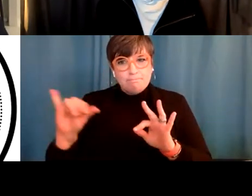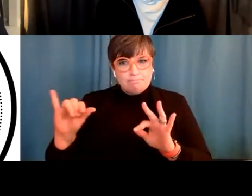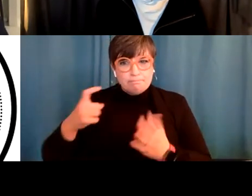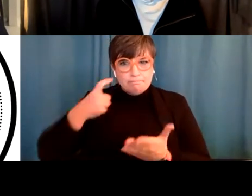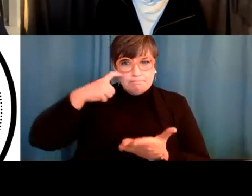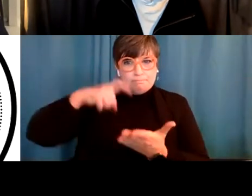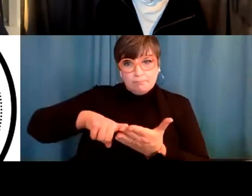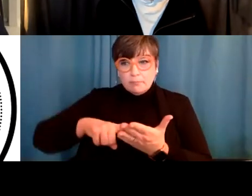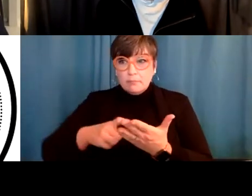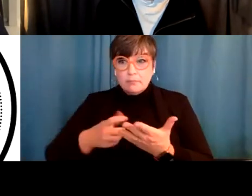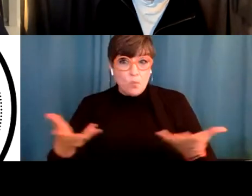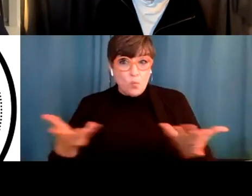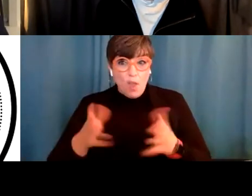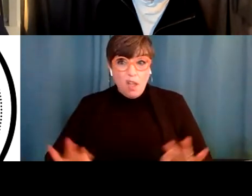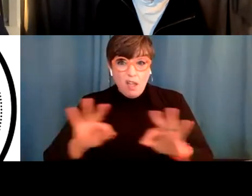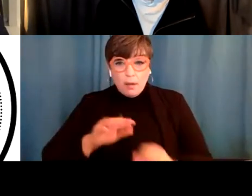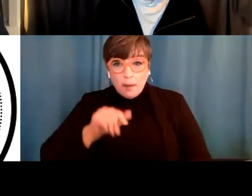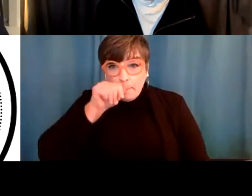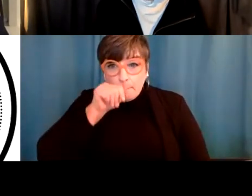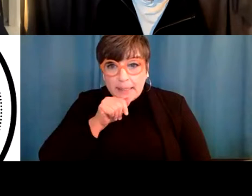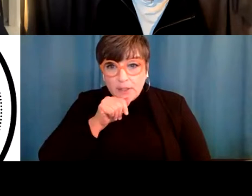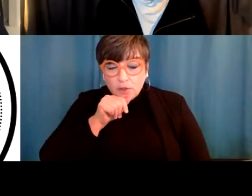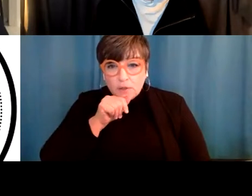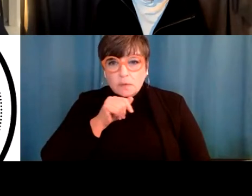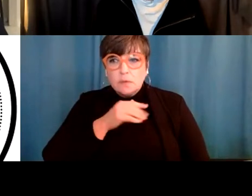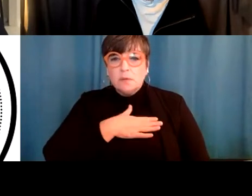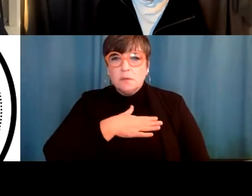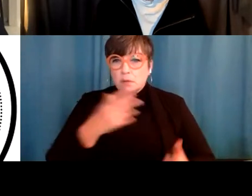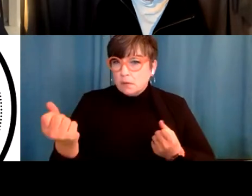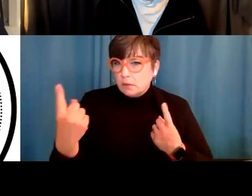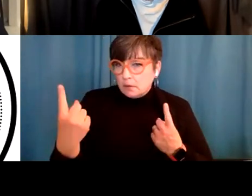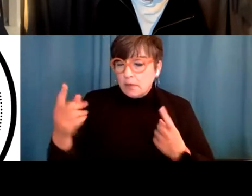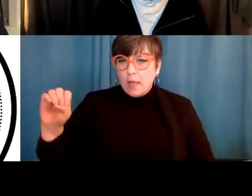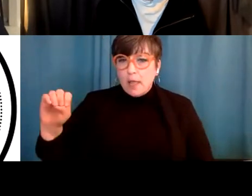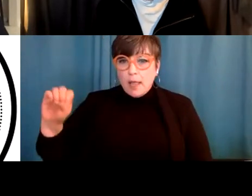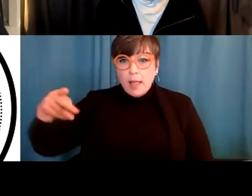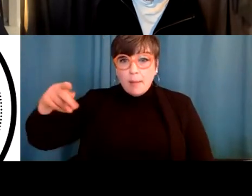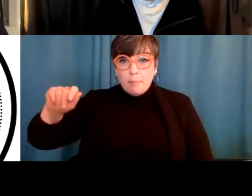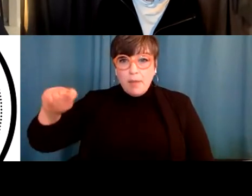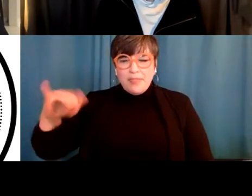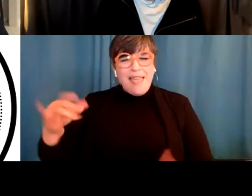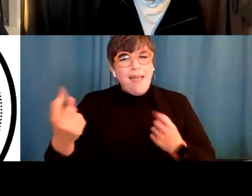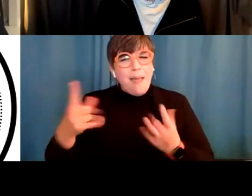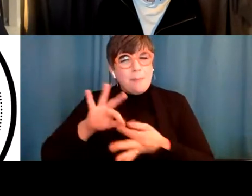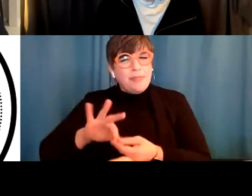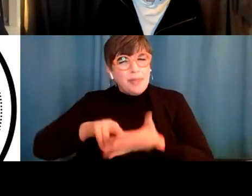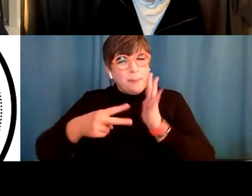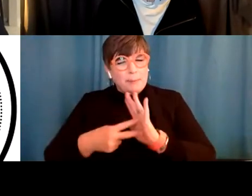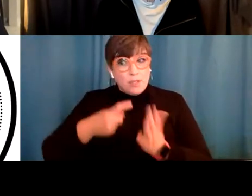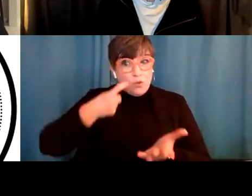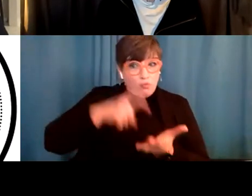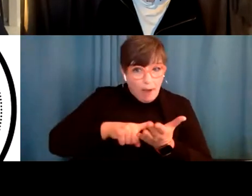important. Empathy, I would add, and empathy in the sense that we have to recognize or work to